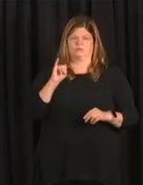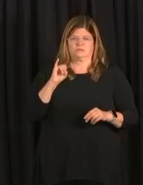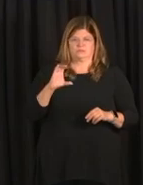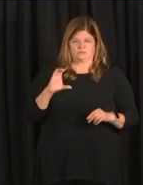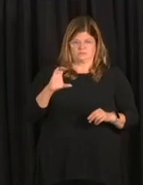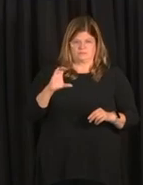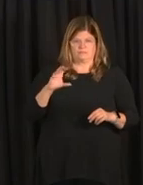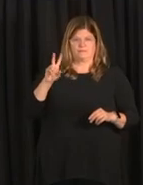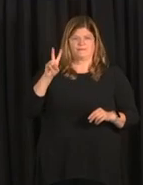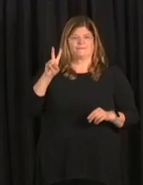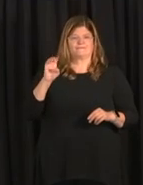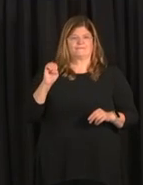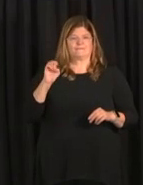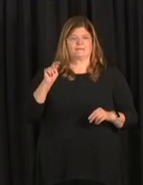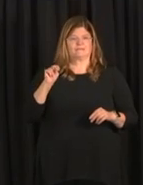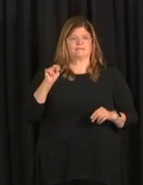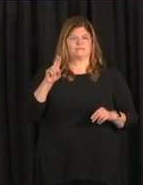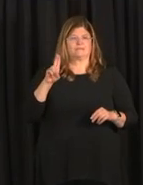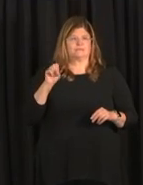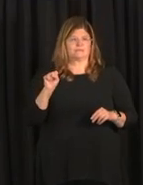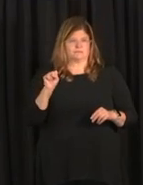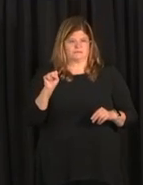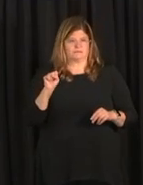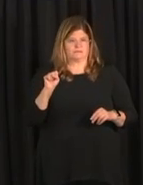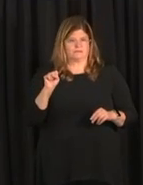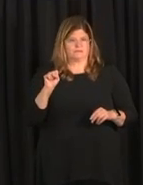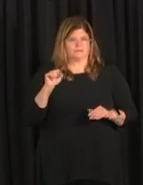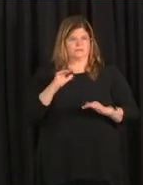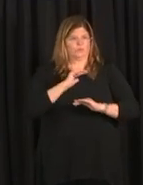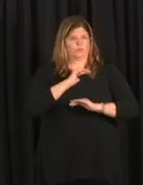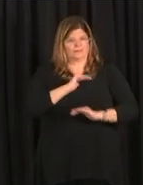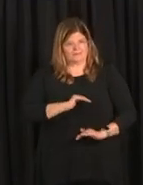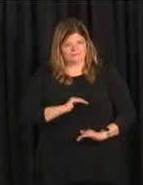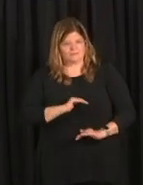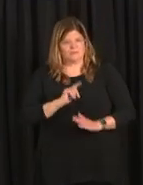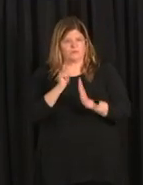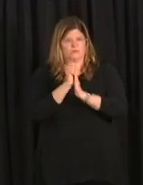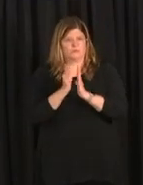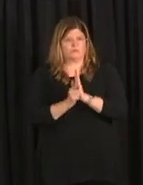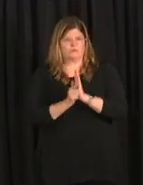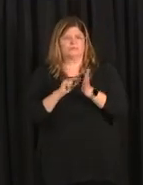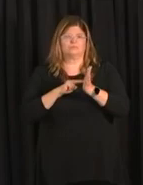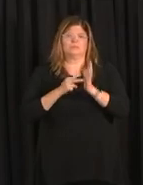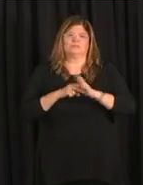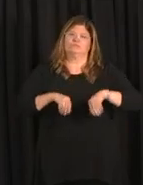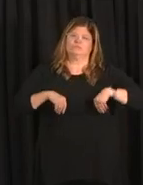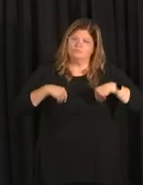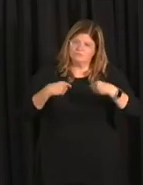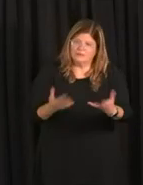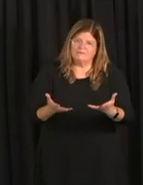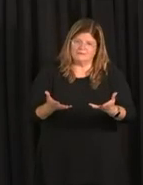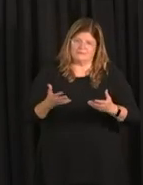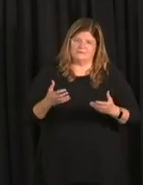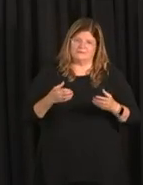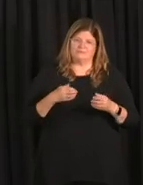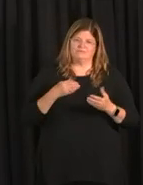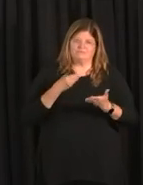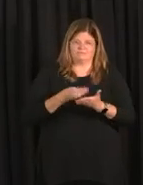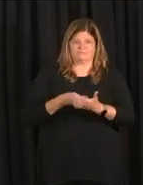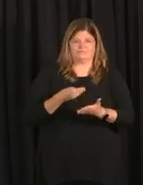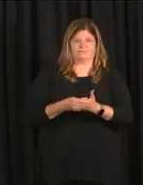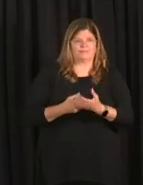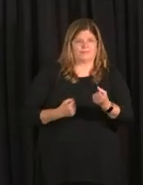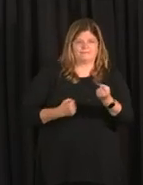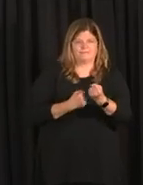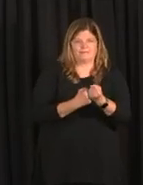goes to provide financial support for venues who depend on live audiences, which are not able to open